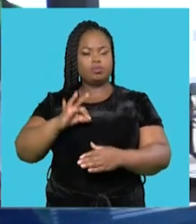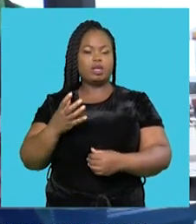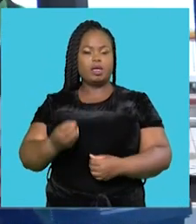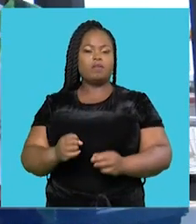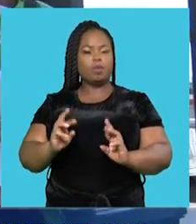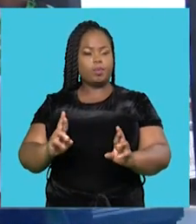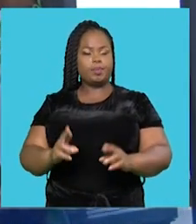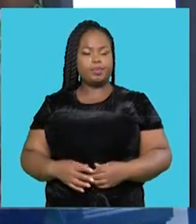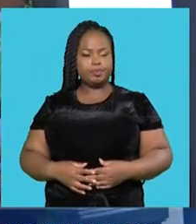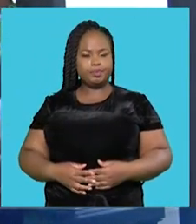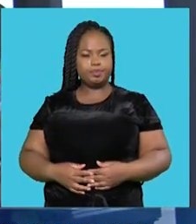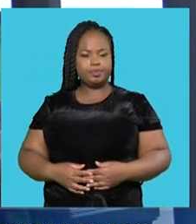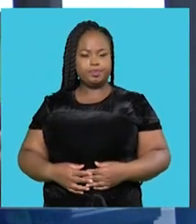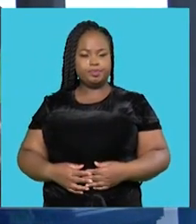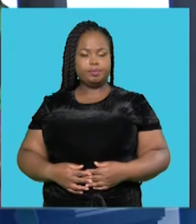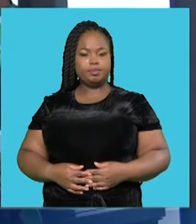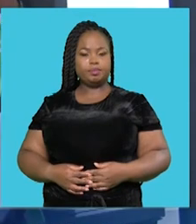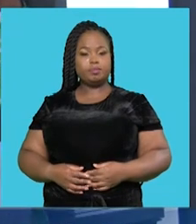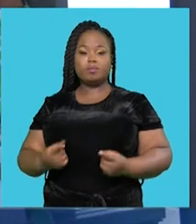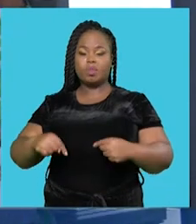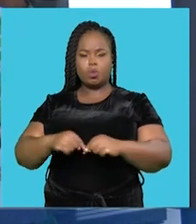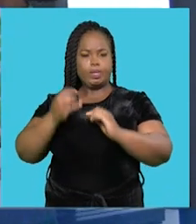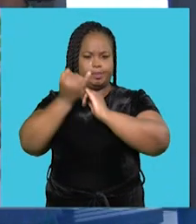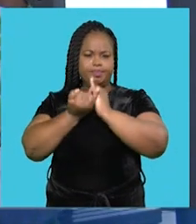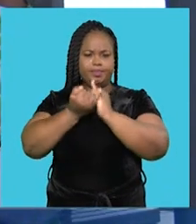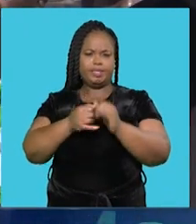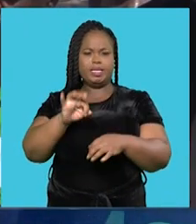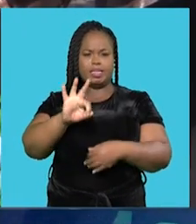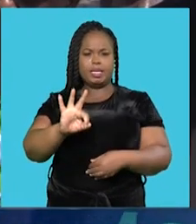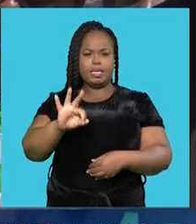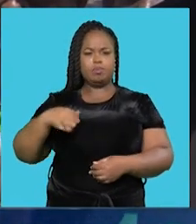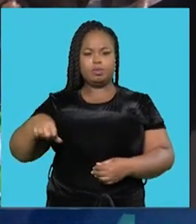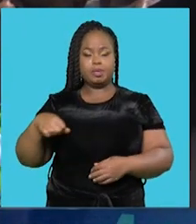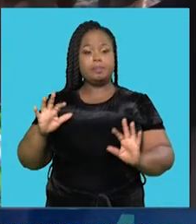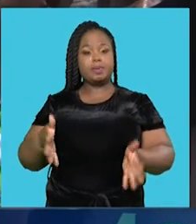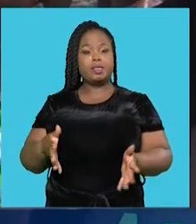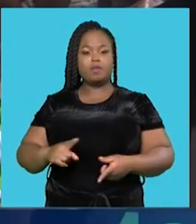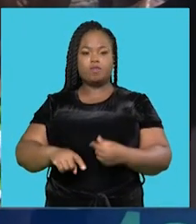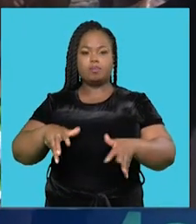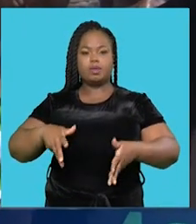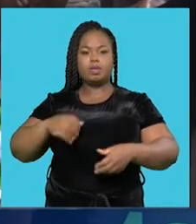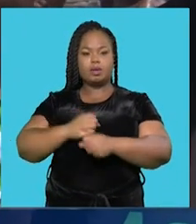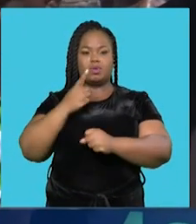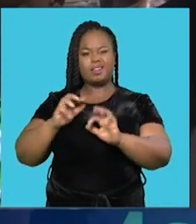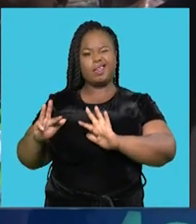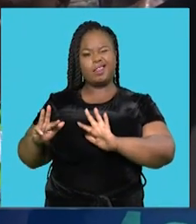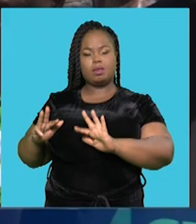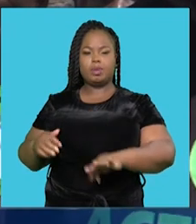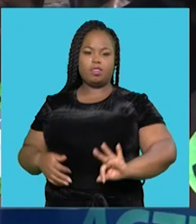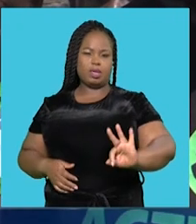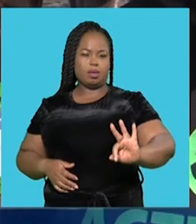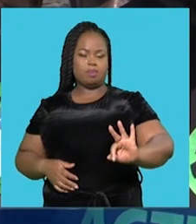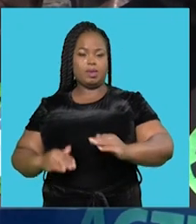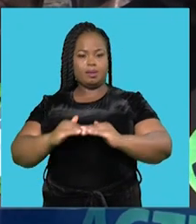monongwaga. We only contested 3 municipalities out of 9 in Gauteng, and we got just